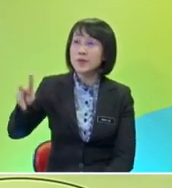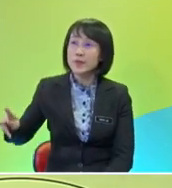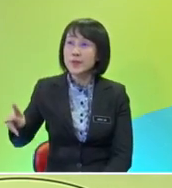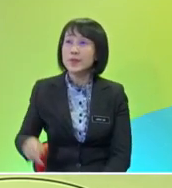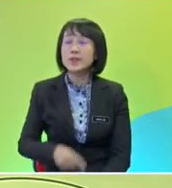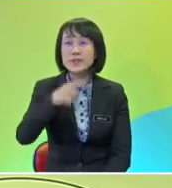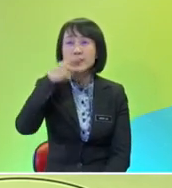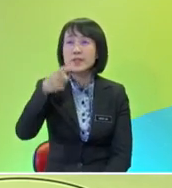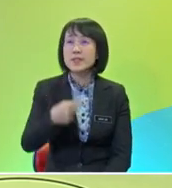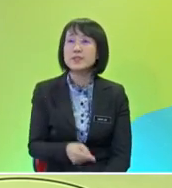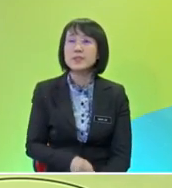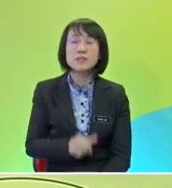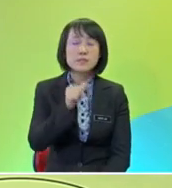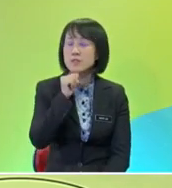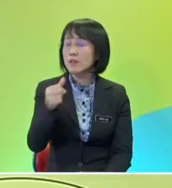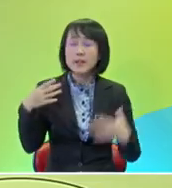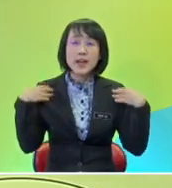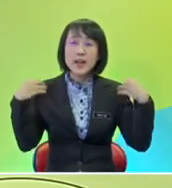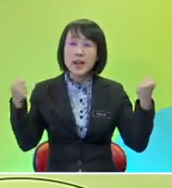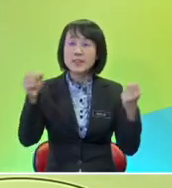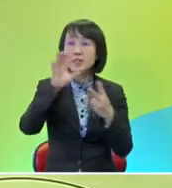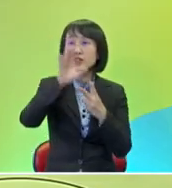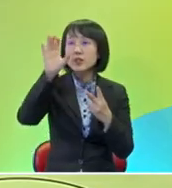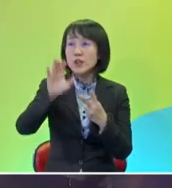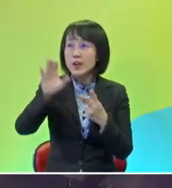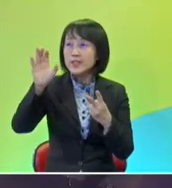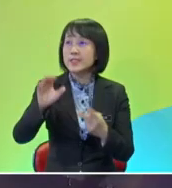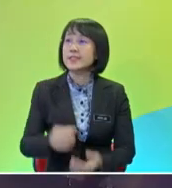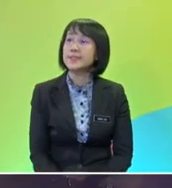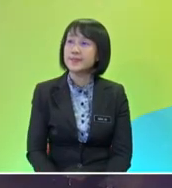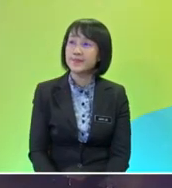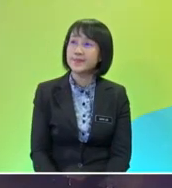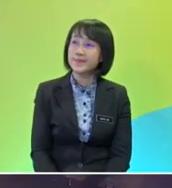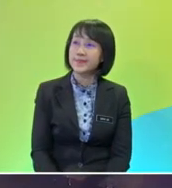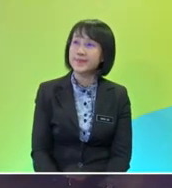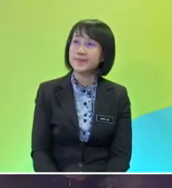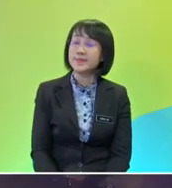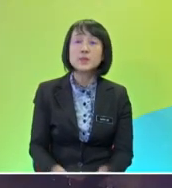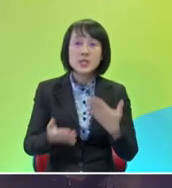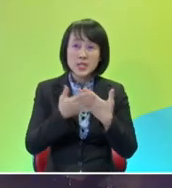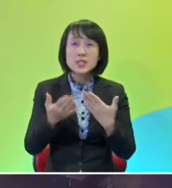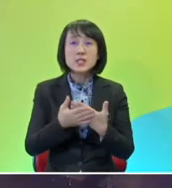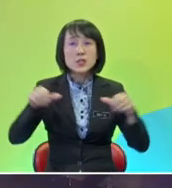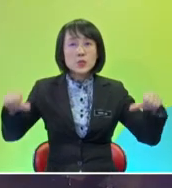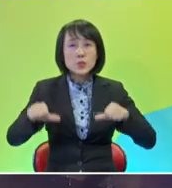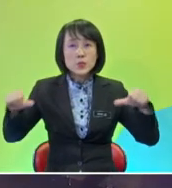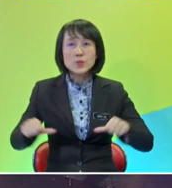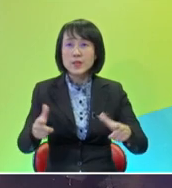a healthy choice, although it is instant. No way. It's easy to cook instant